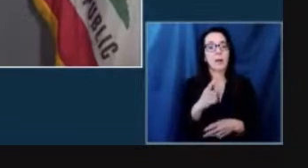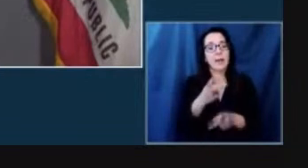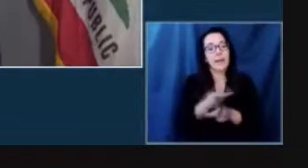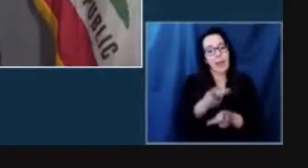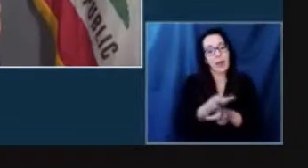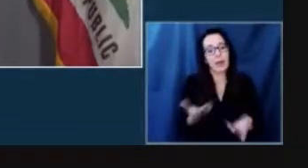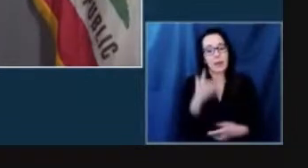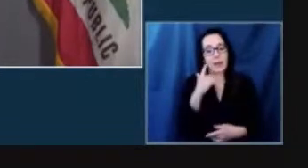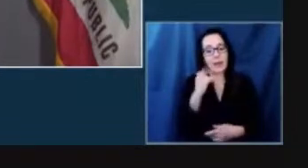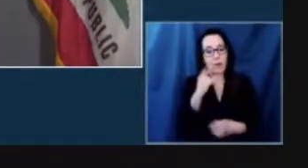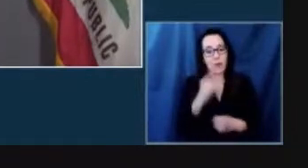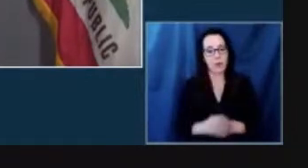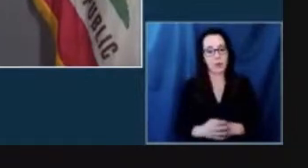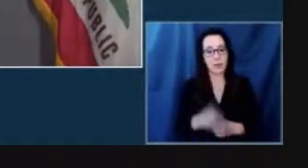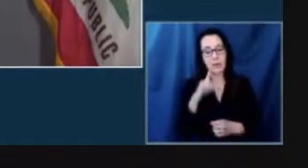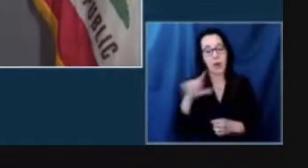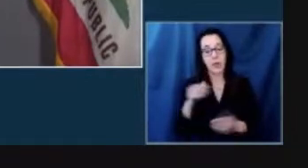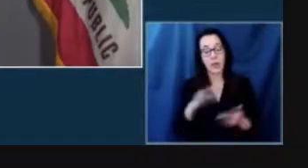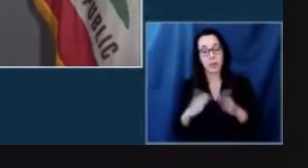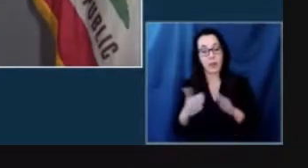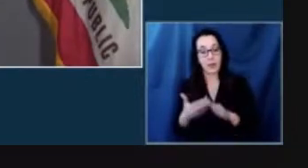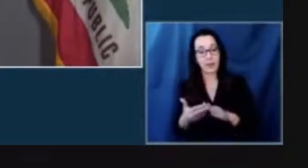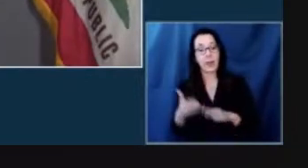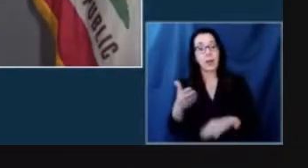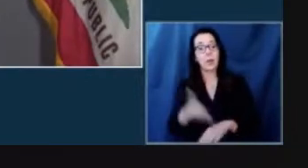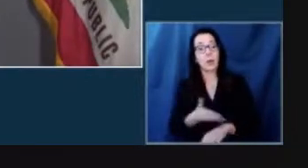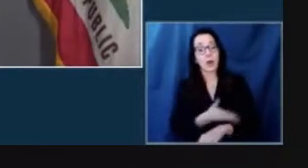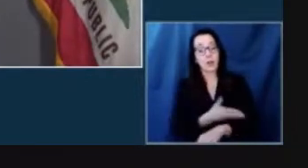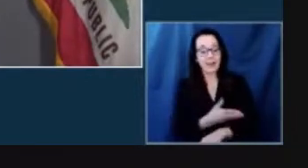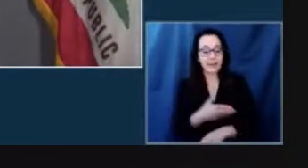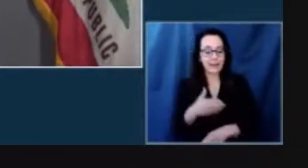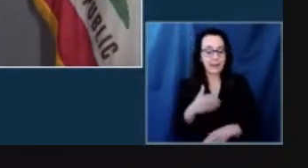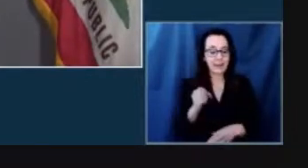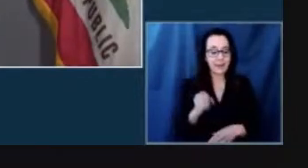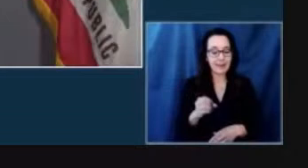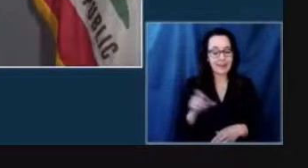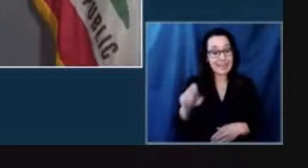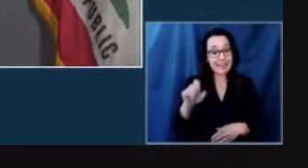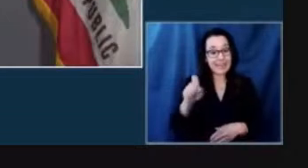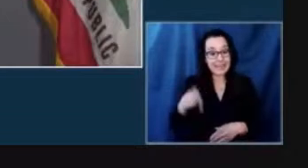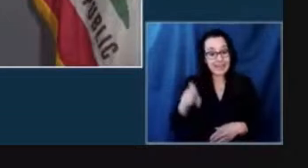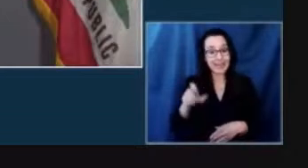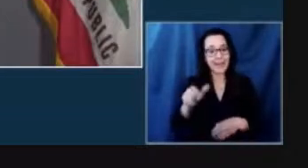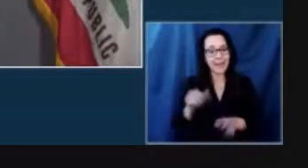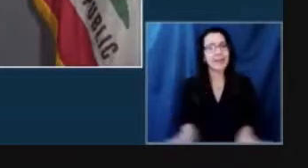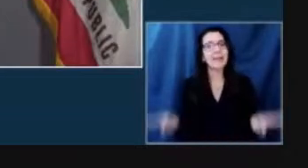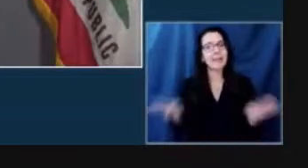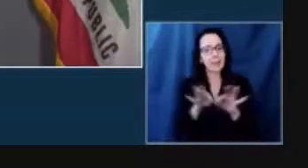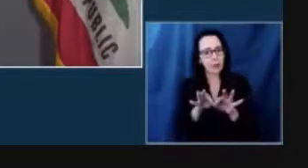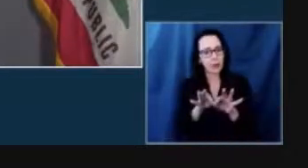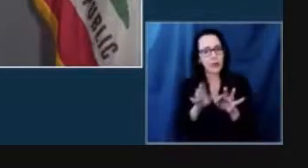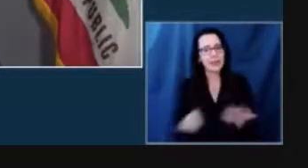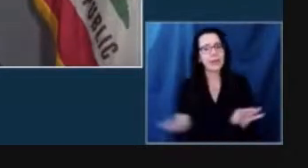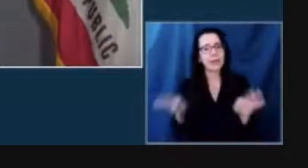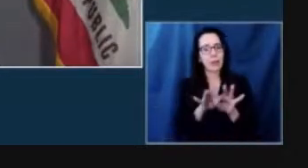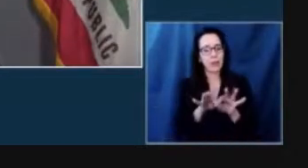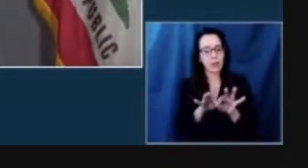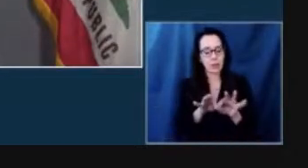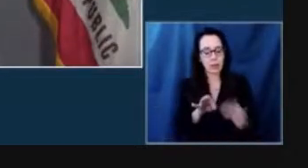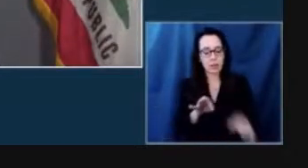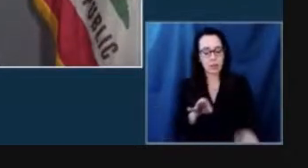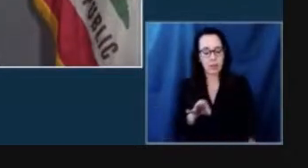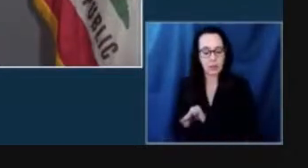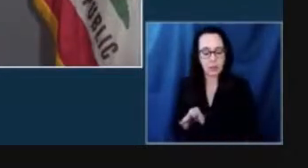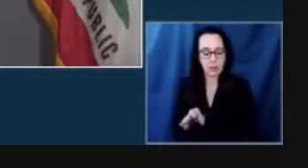that are issues where progress is not only, needed, it's essential. It's essential. Whether it's